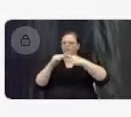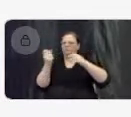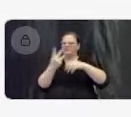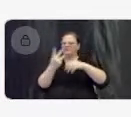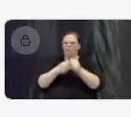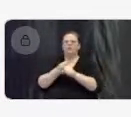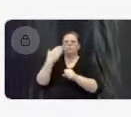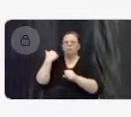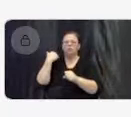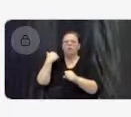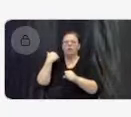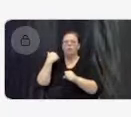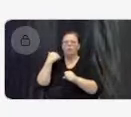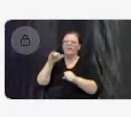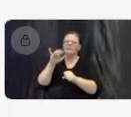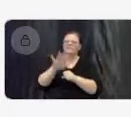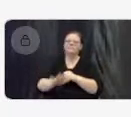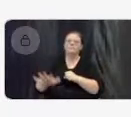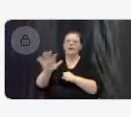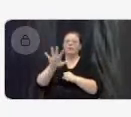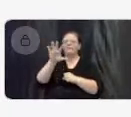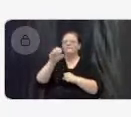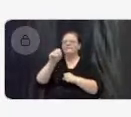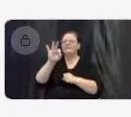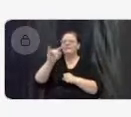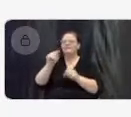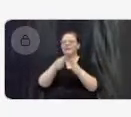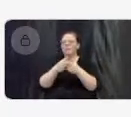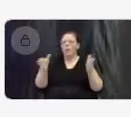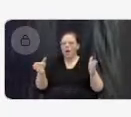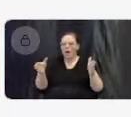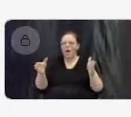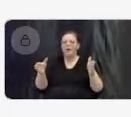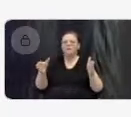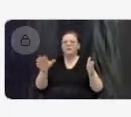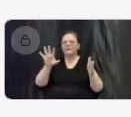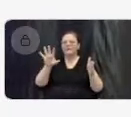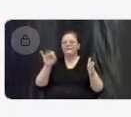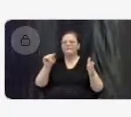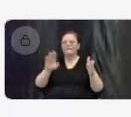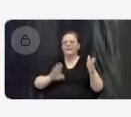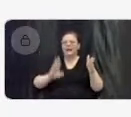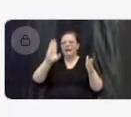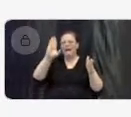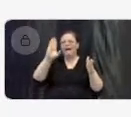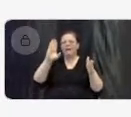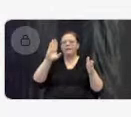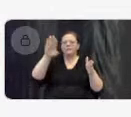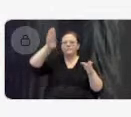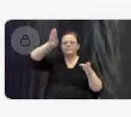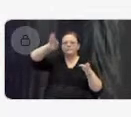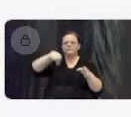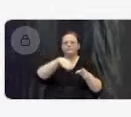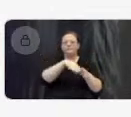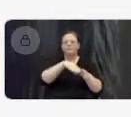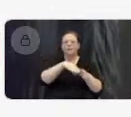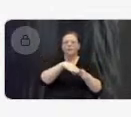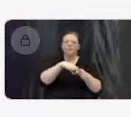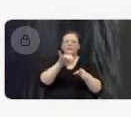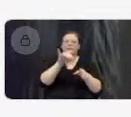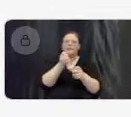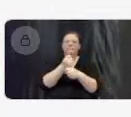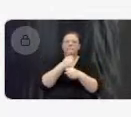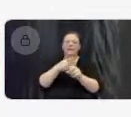ago. It's approximately 50 feet wide and 5 feet high on the top resting parts. It's made out